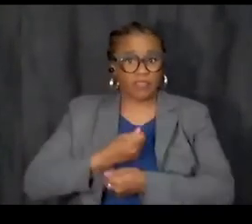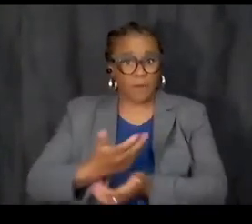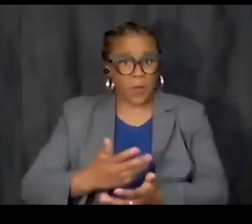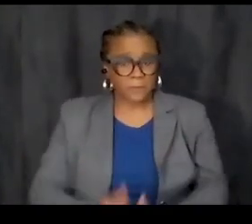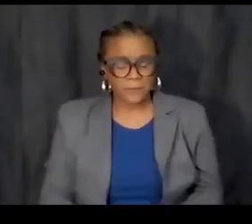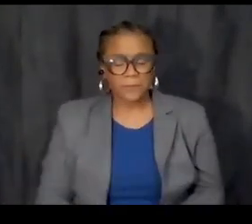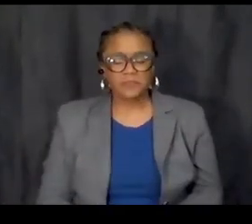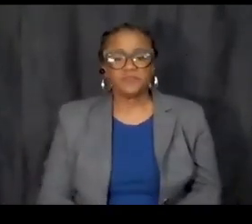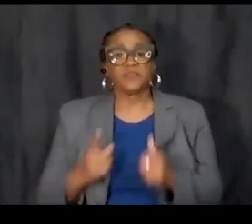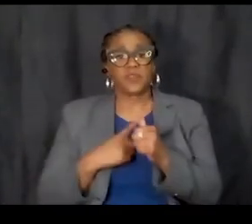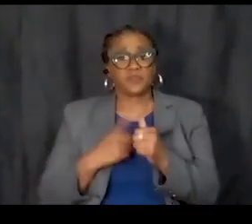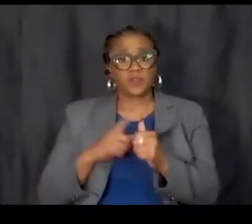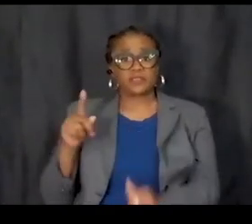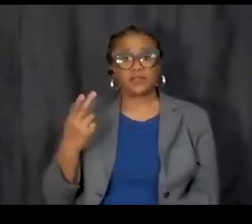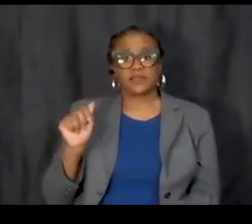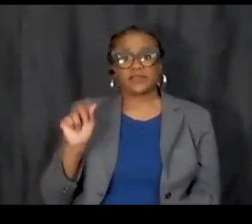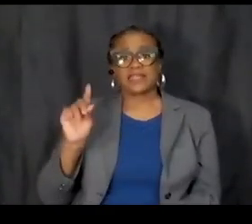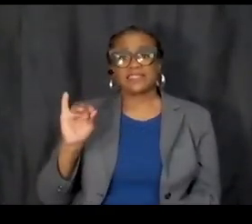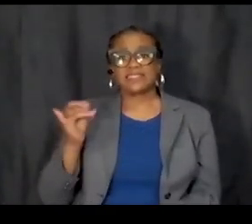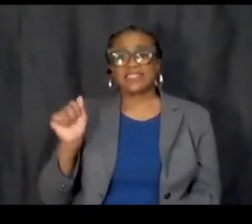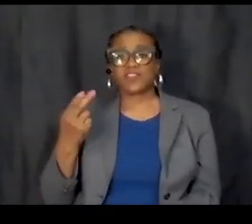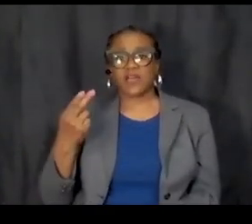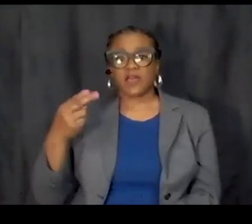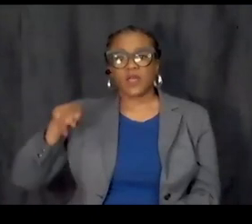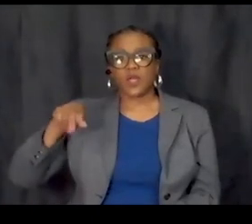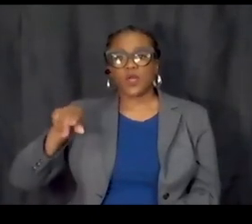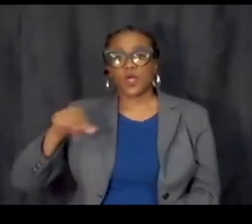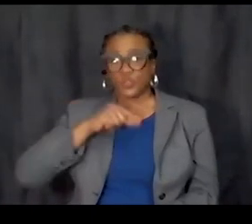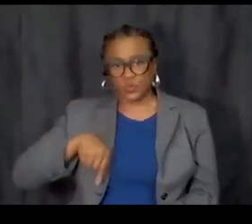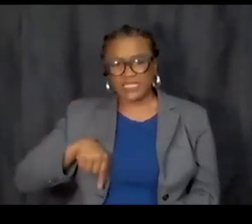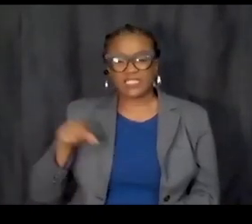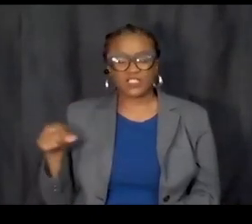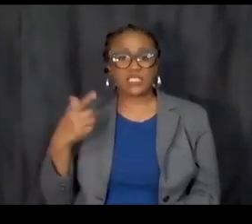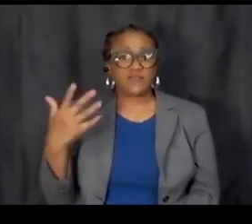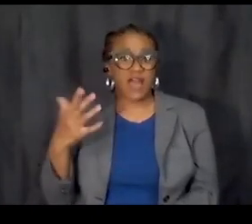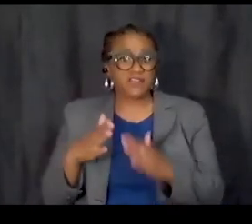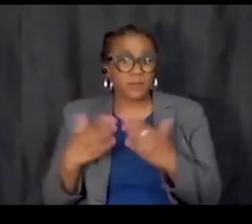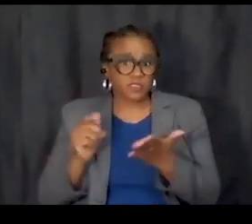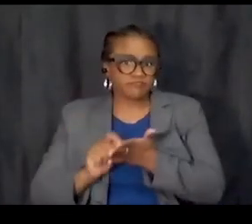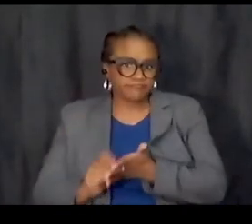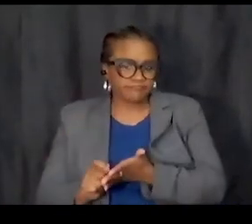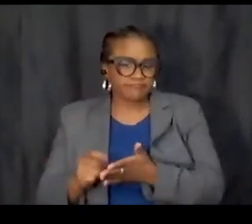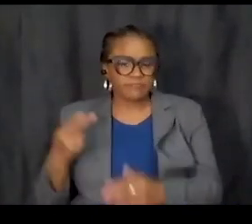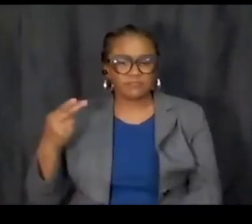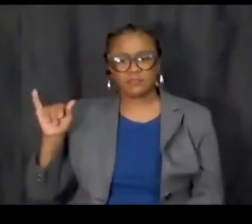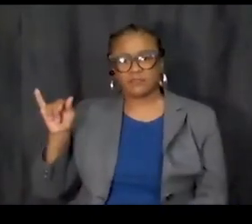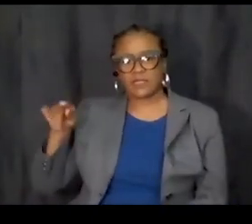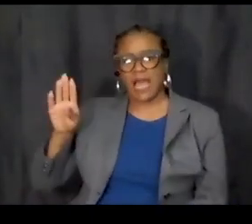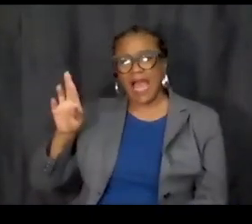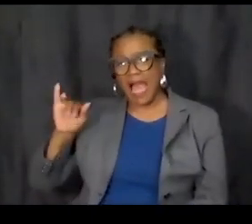poem. So first we have Khadijah Queen. Khadijah is the author of 5 books of poetry and hybrid